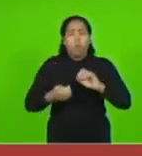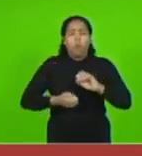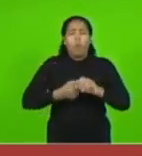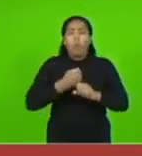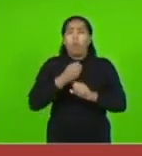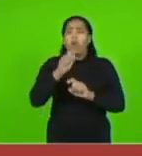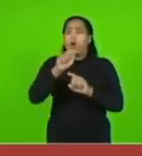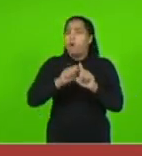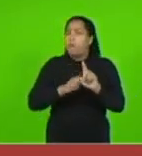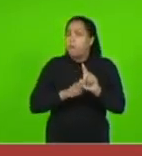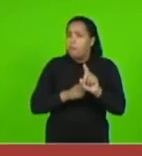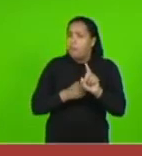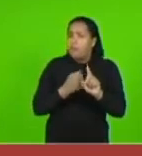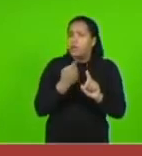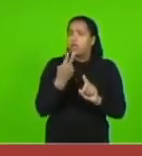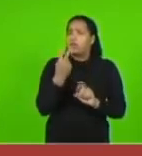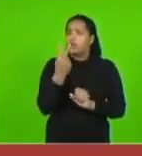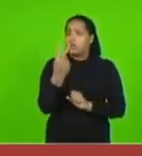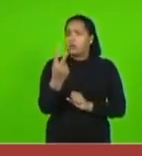inside.